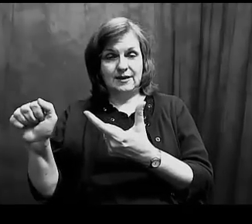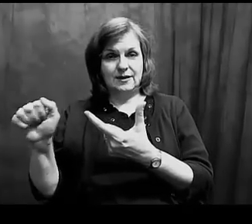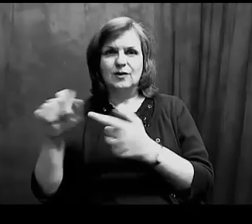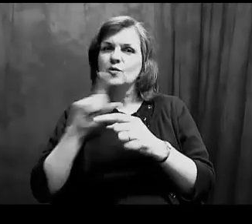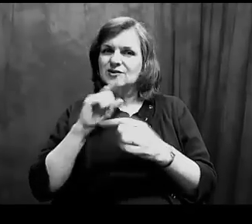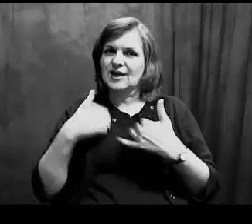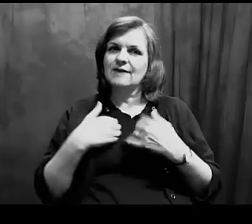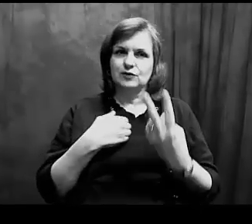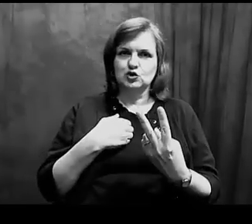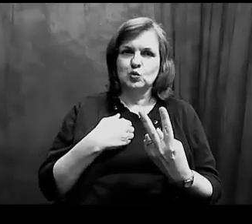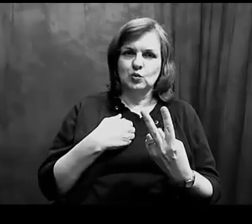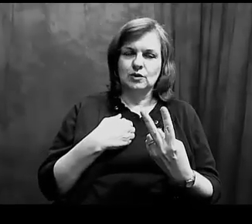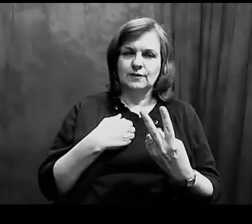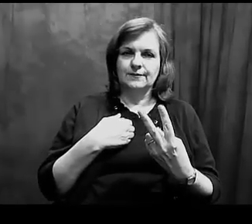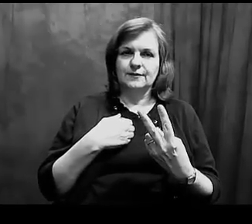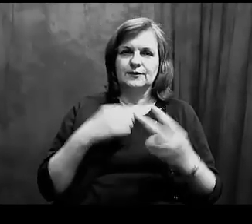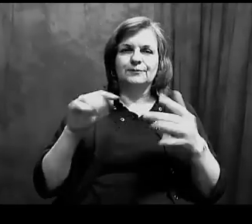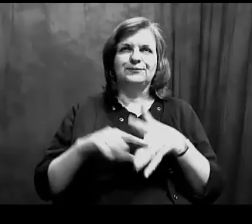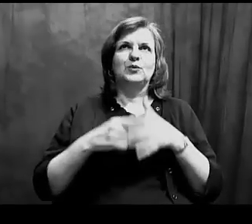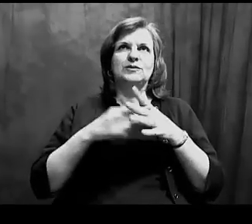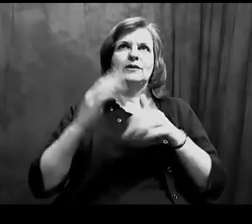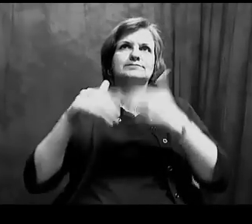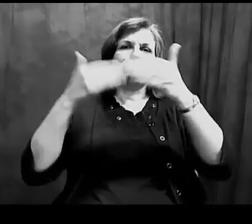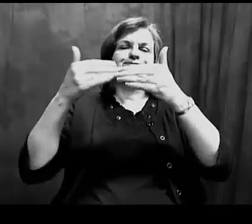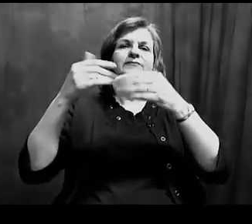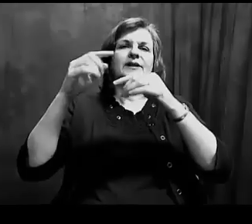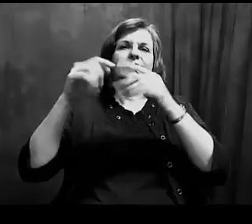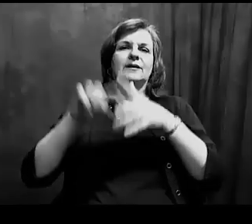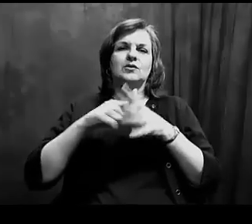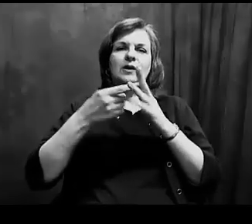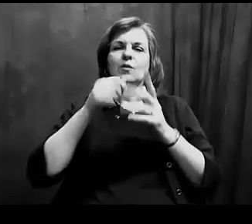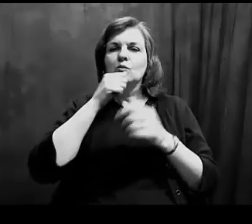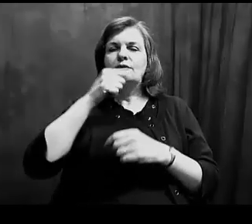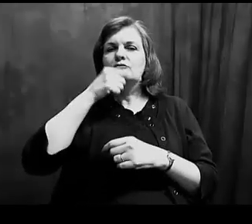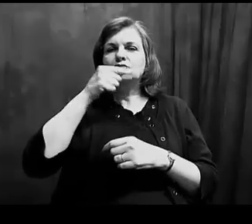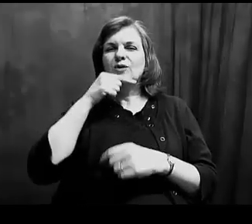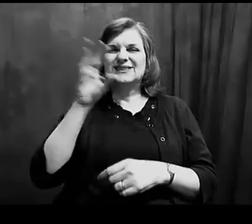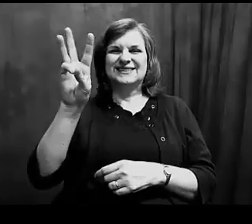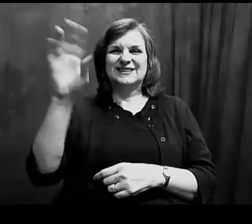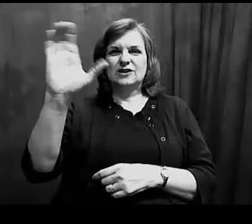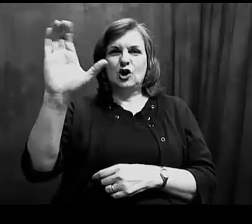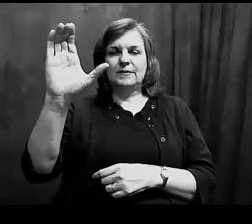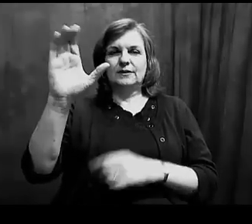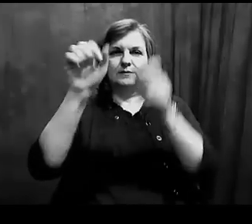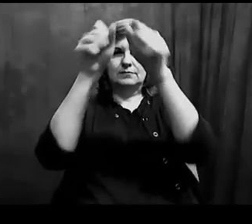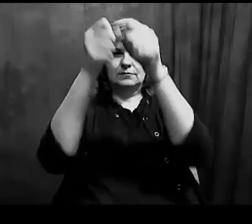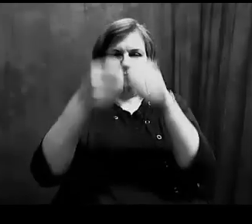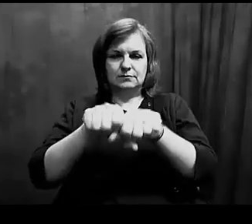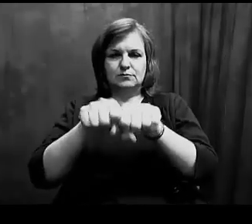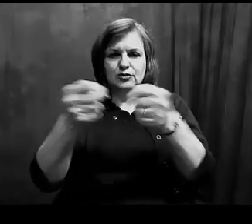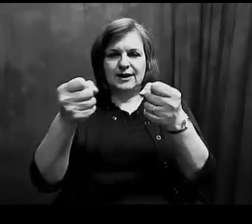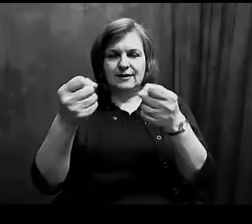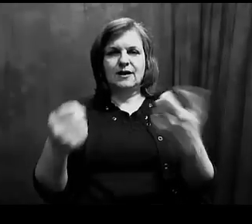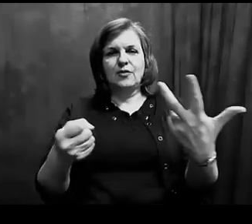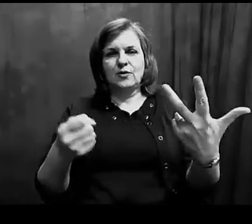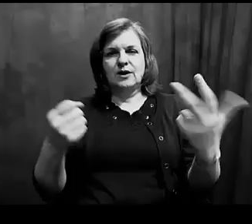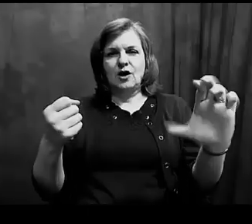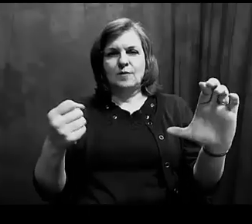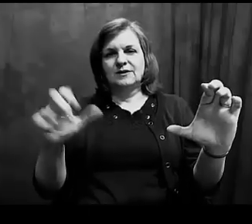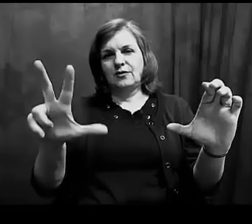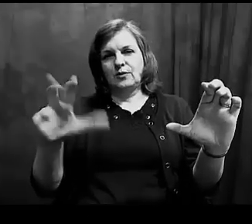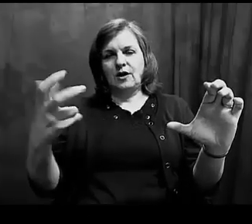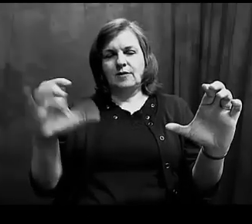have 2, right? So we start with glucose, which is 6 carbons. We went